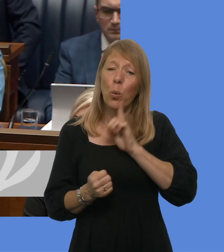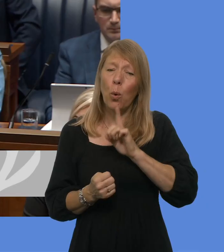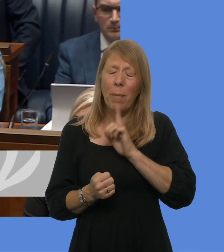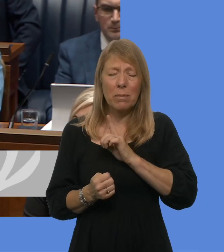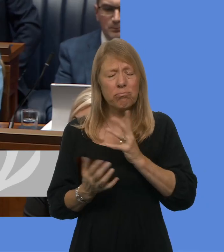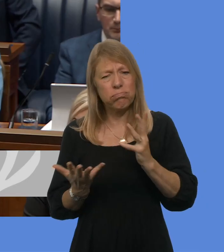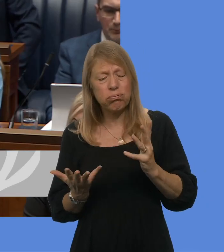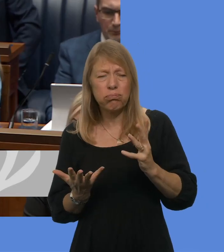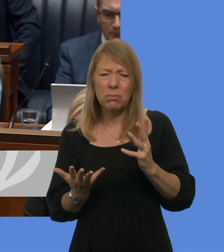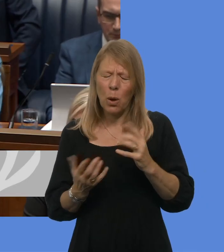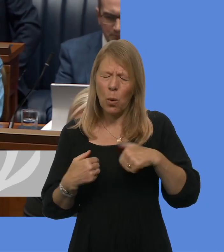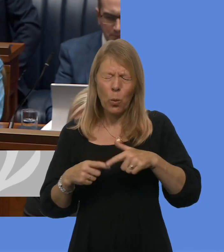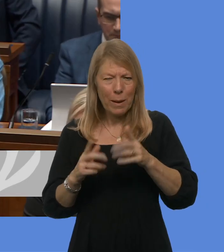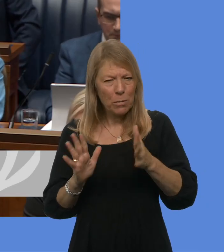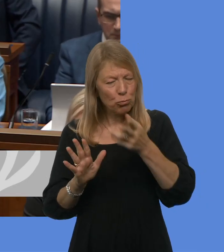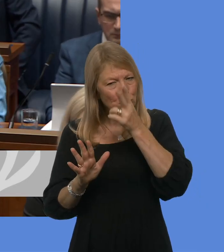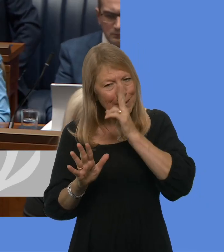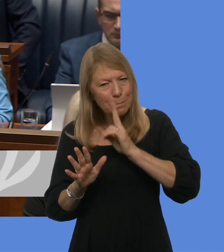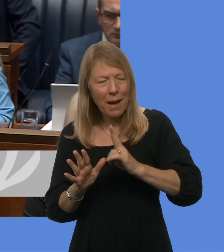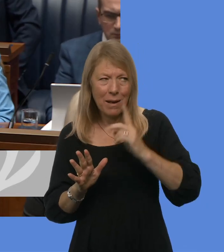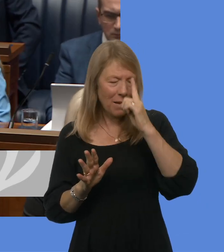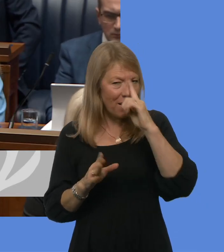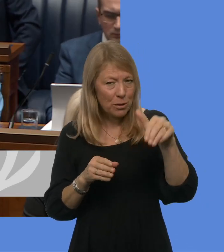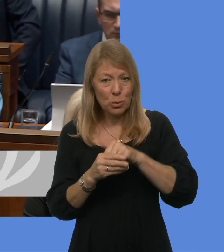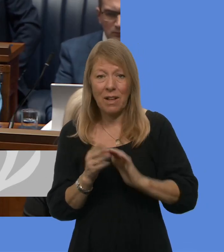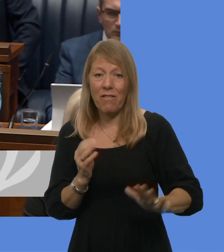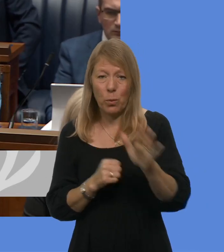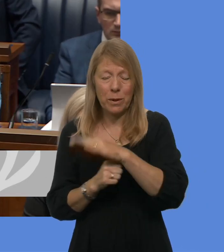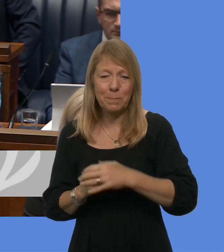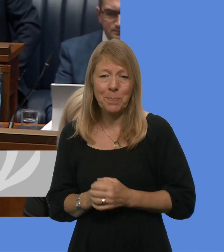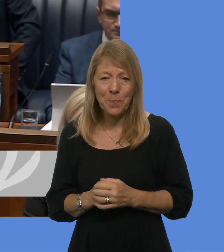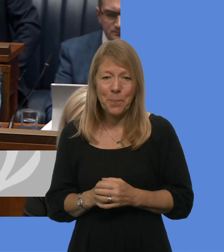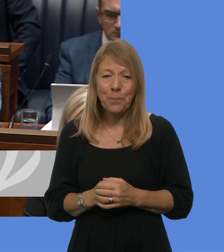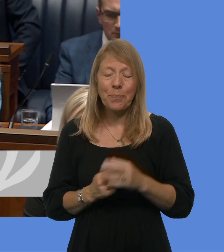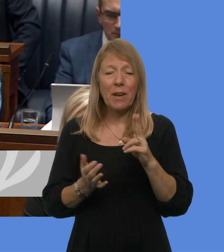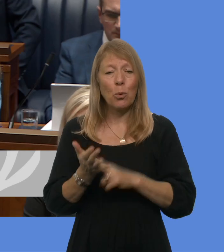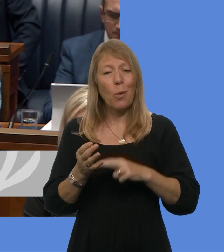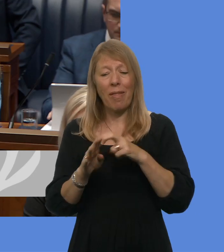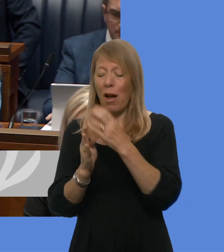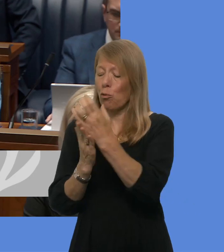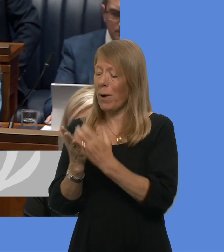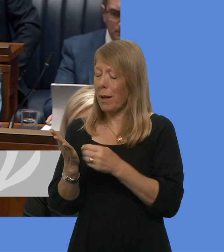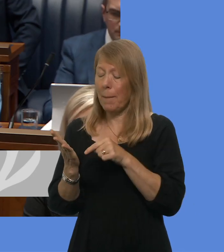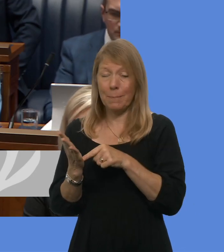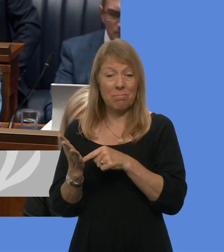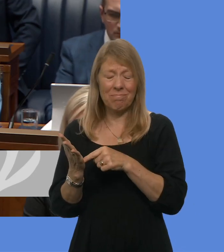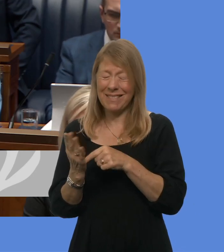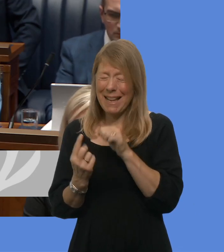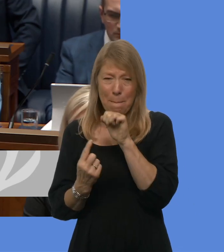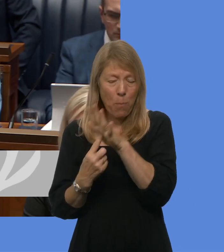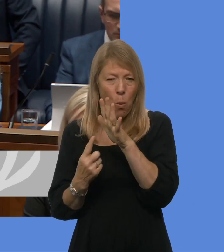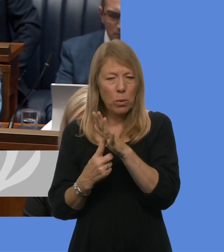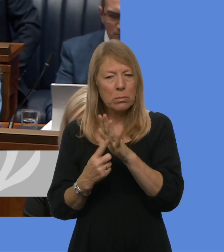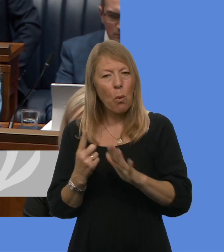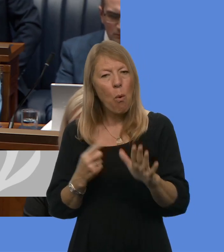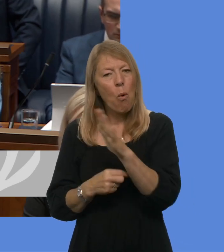respectful and inclusive manner. Wellbeing and health are core to the Northern Ireland curriculum, which aims to empower young people to